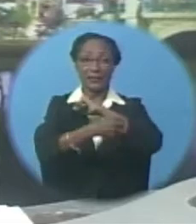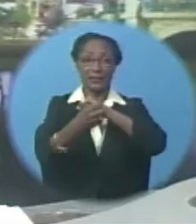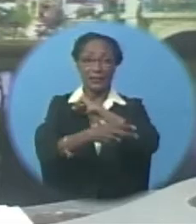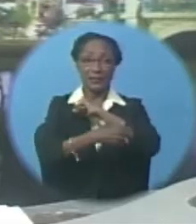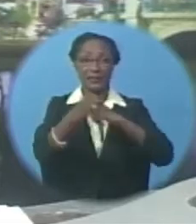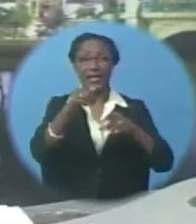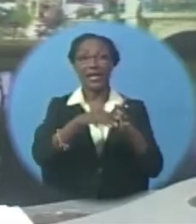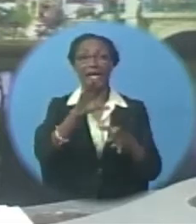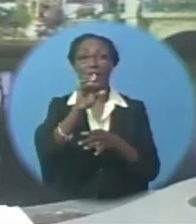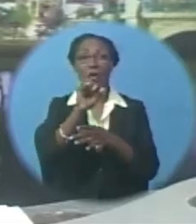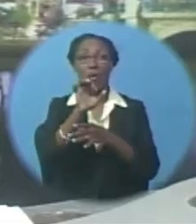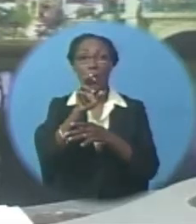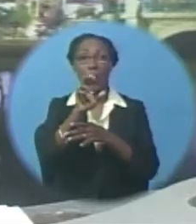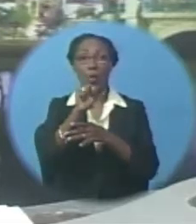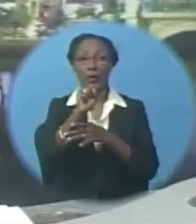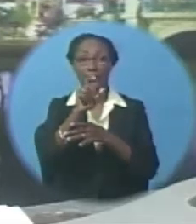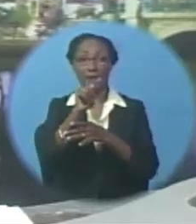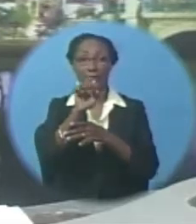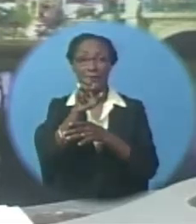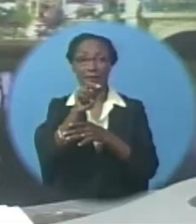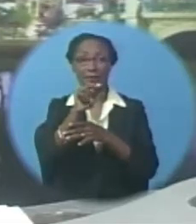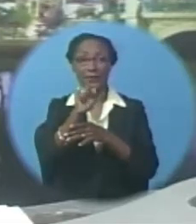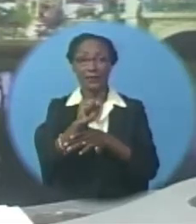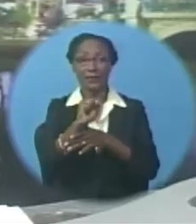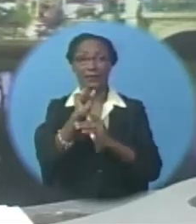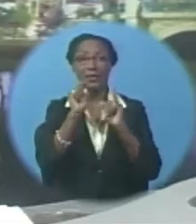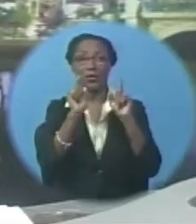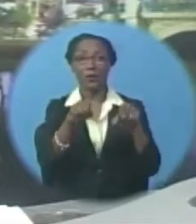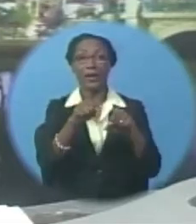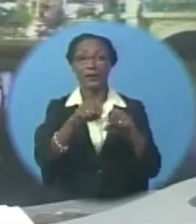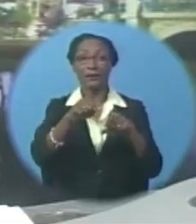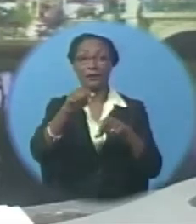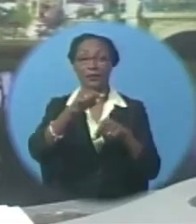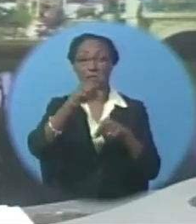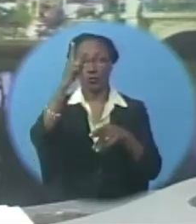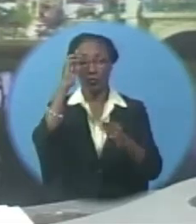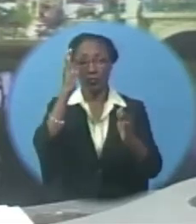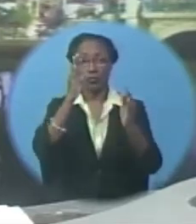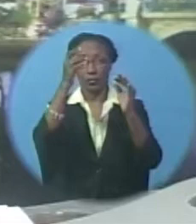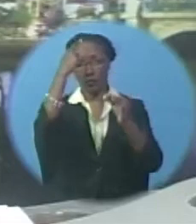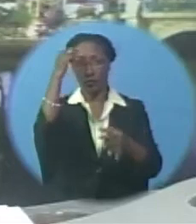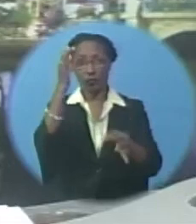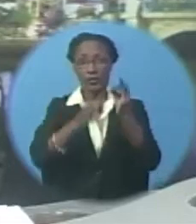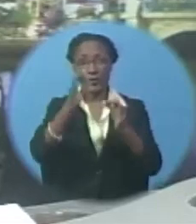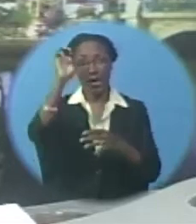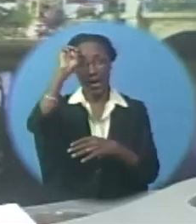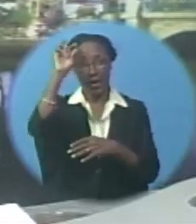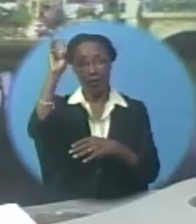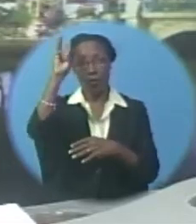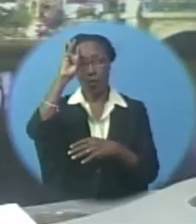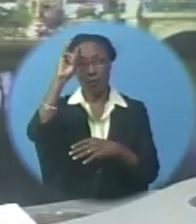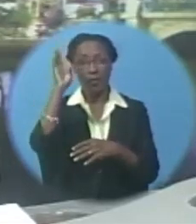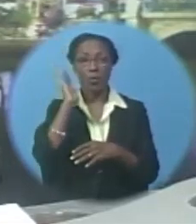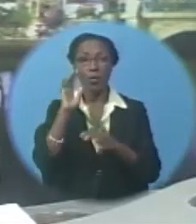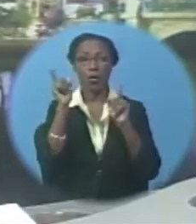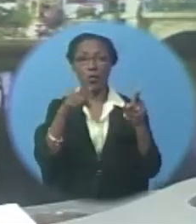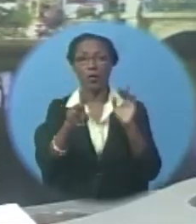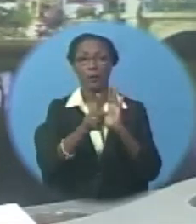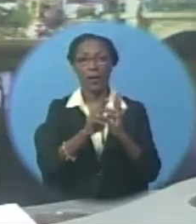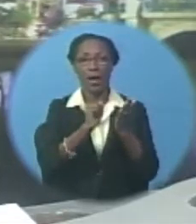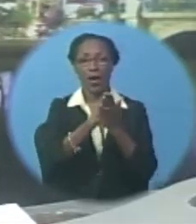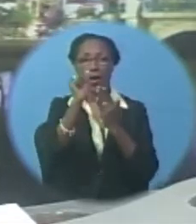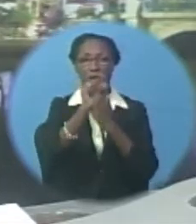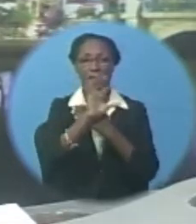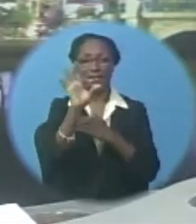area. He appeared before Magistrates Elwood Watts in the Oyston Magistrates Court yesterday and will reappear on August 9th.